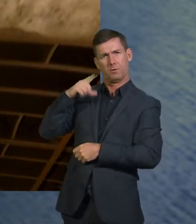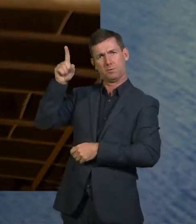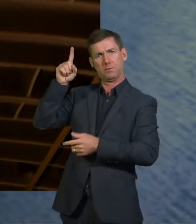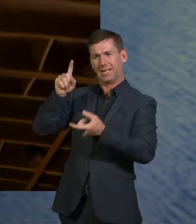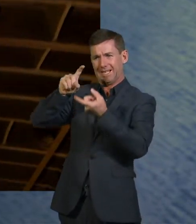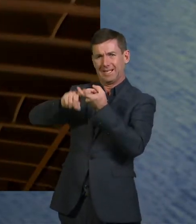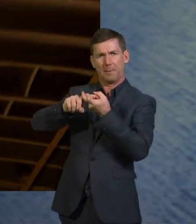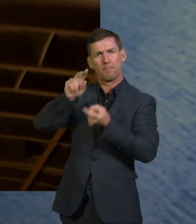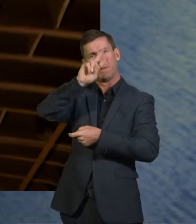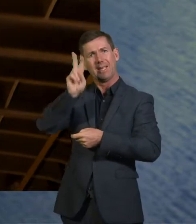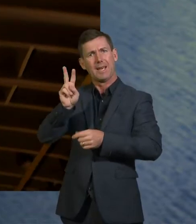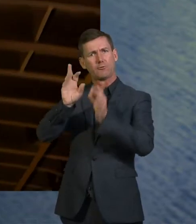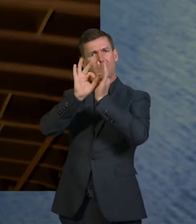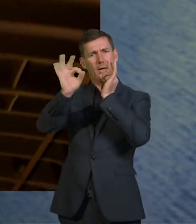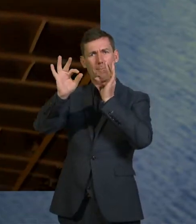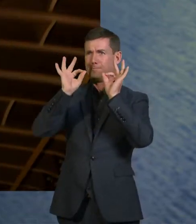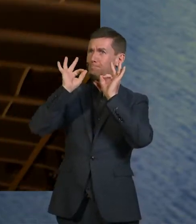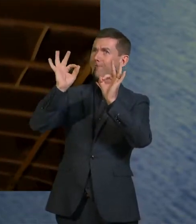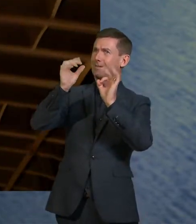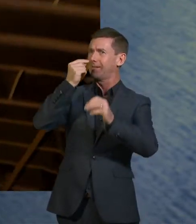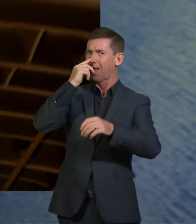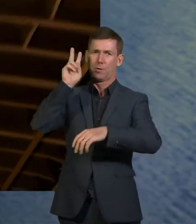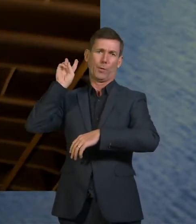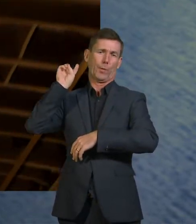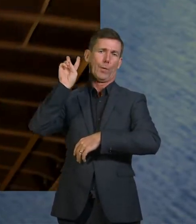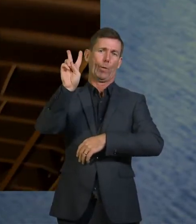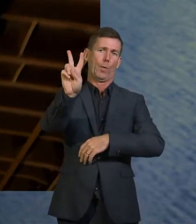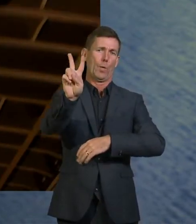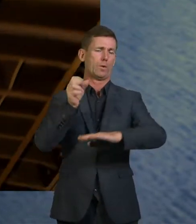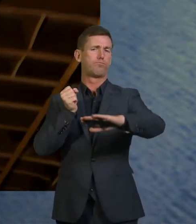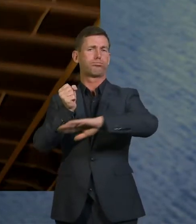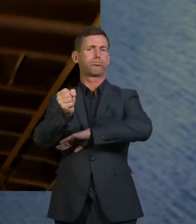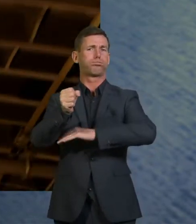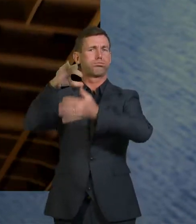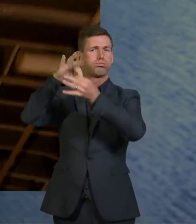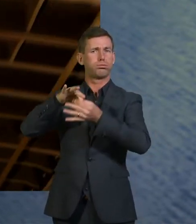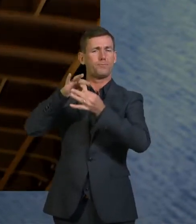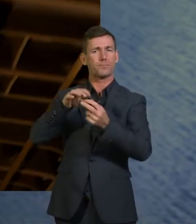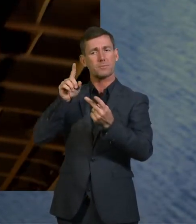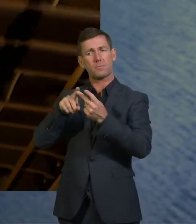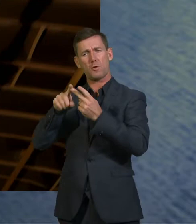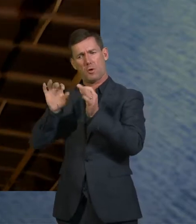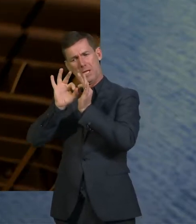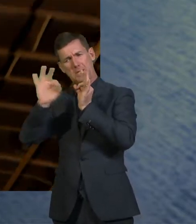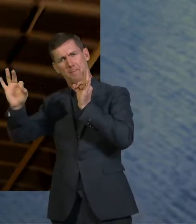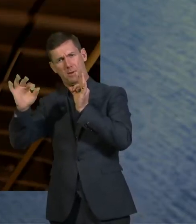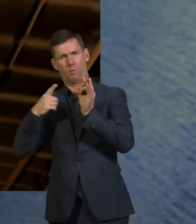catenary cables at just the right height for trains to draw the power they need. The balance weight puts 4 tons of tension into a flying